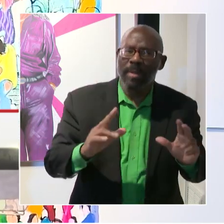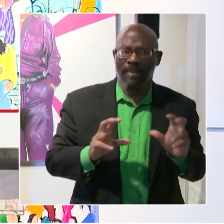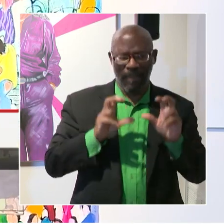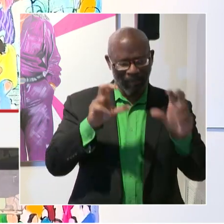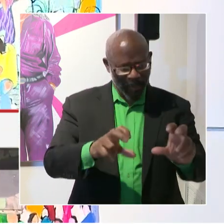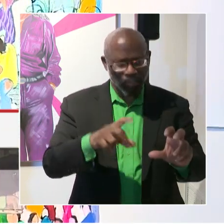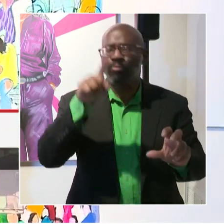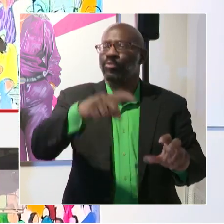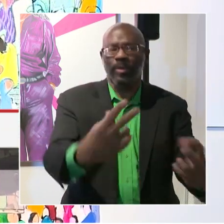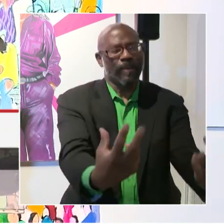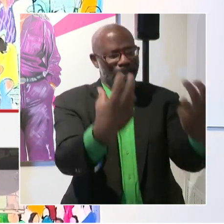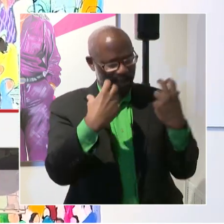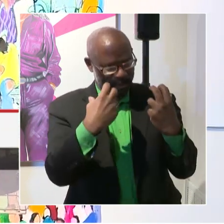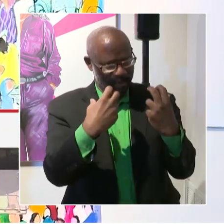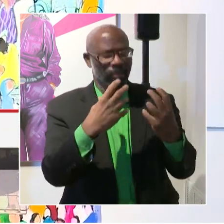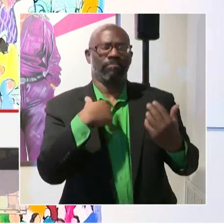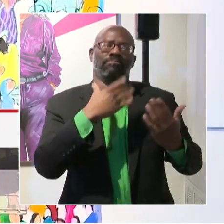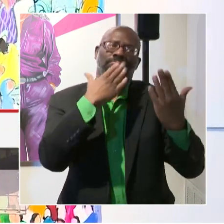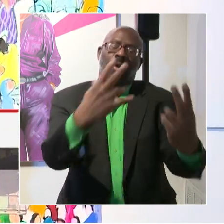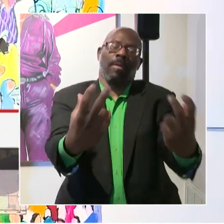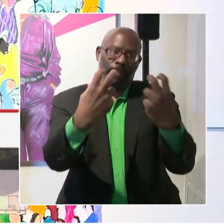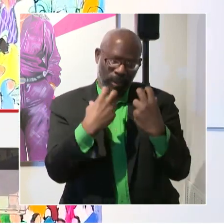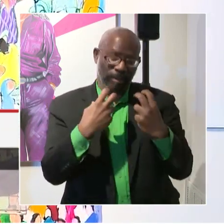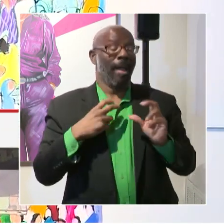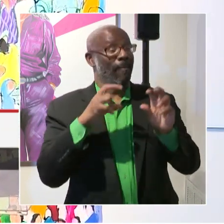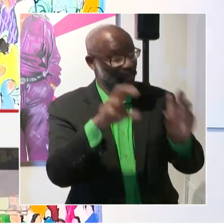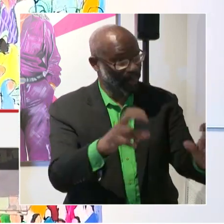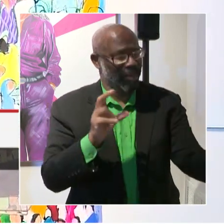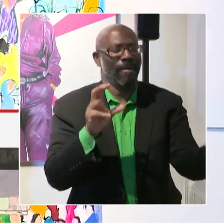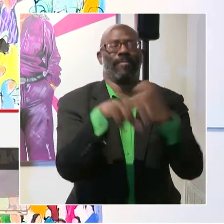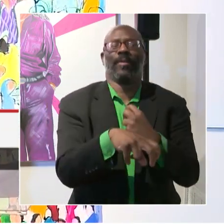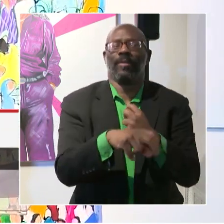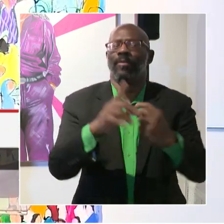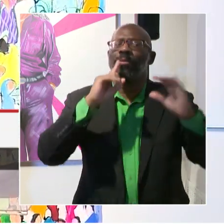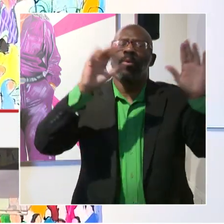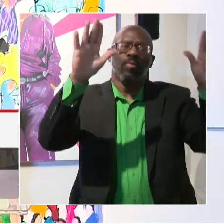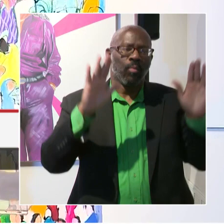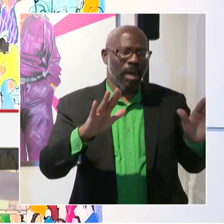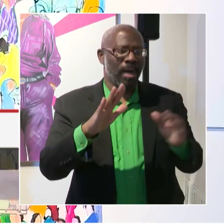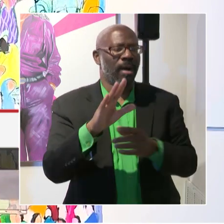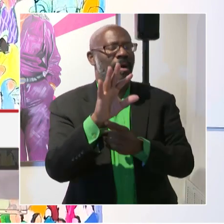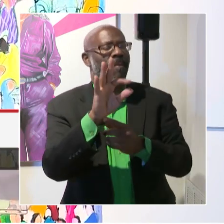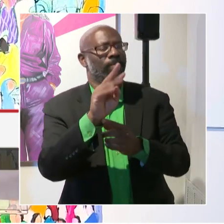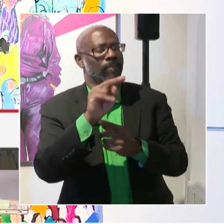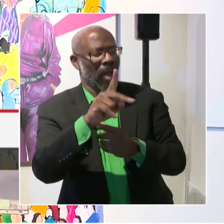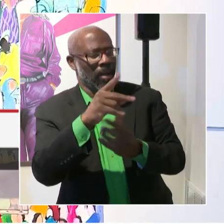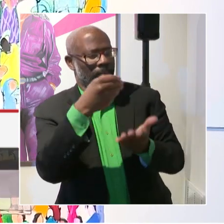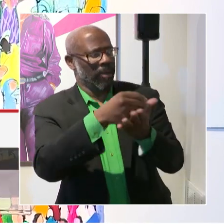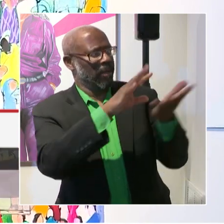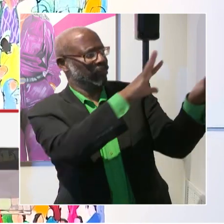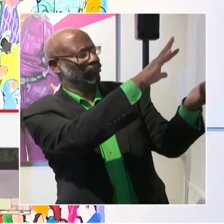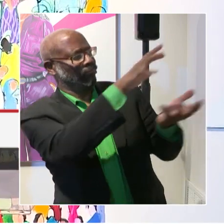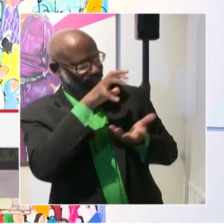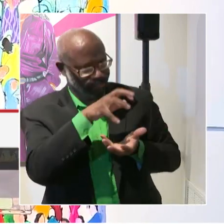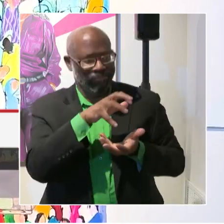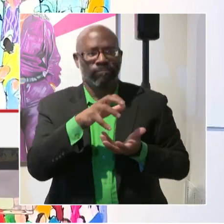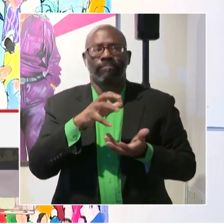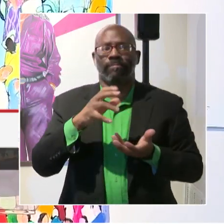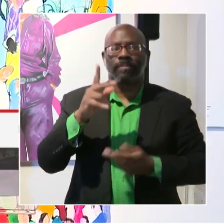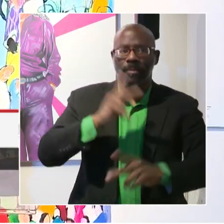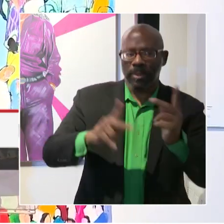me. So I want to say thank you to the Great Streets, Liz Anderson and Kavya, and our beautiful, beautiful